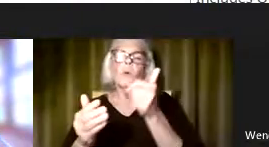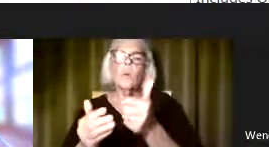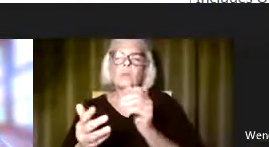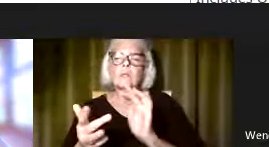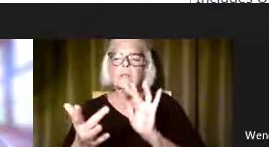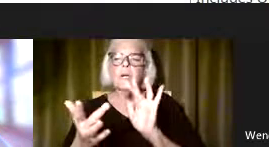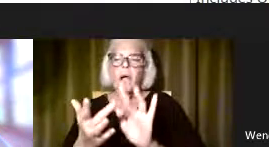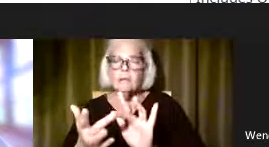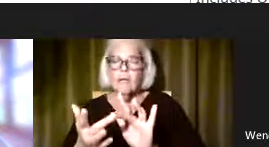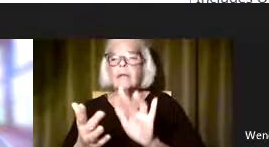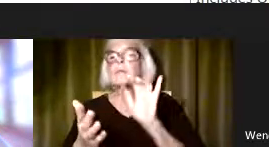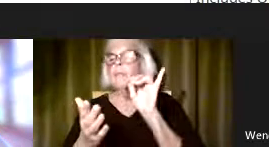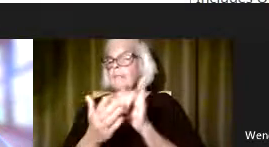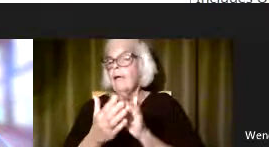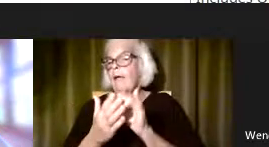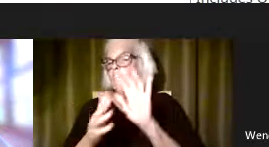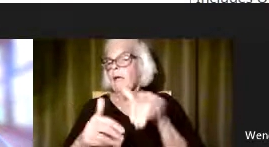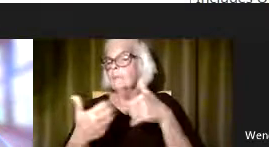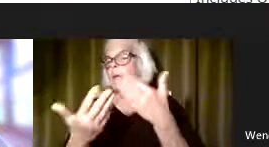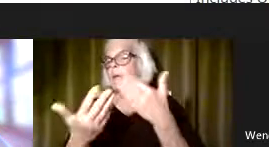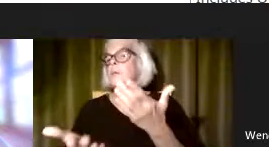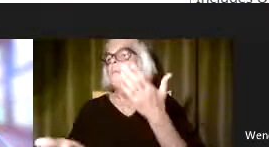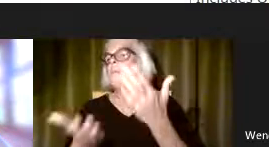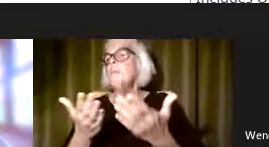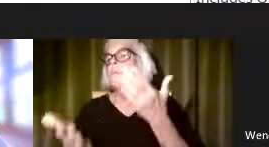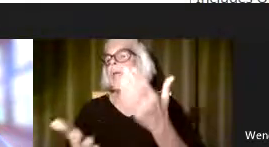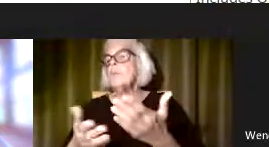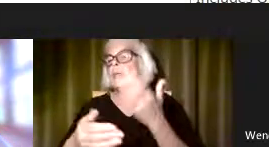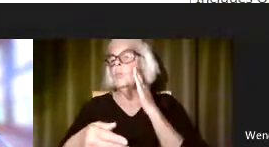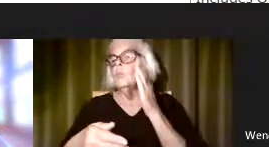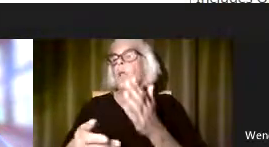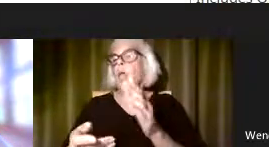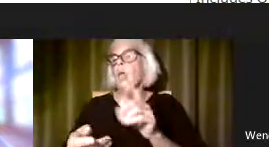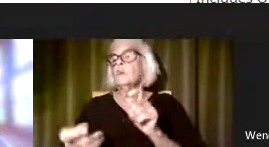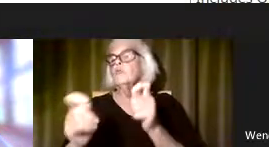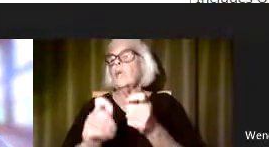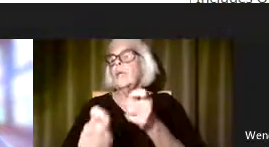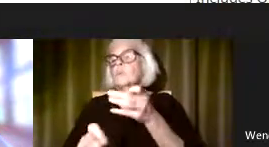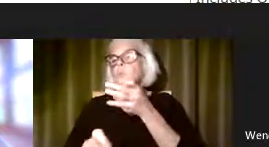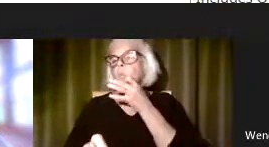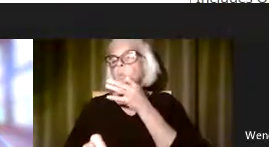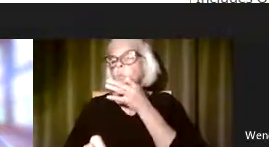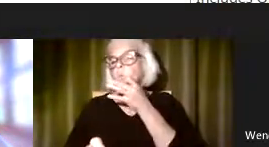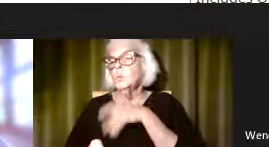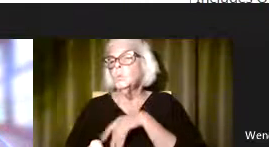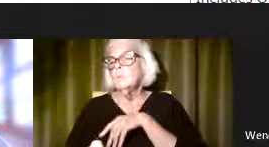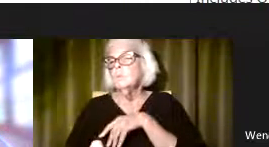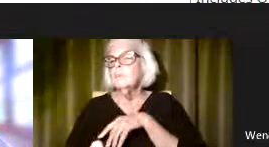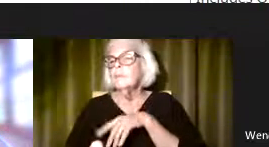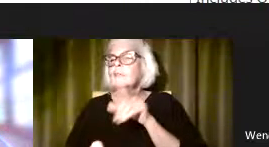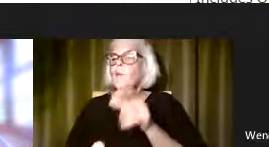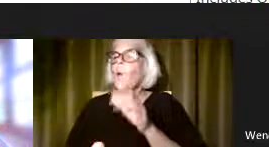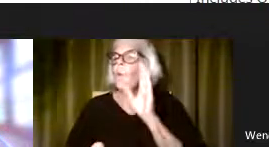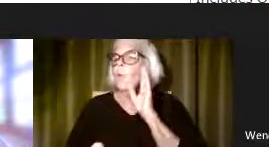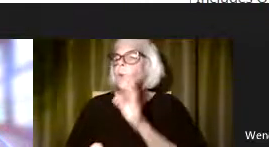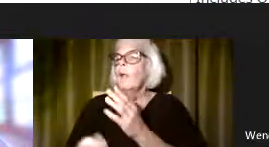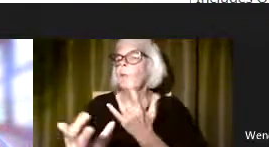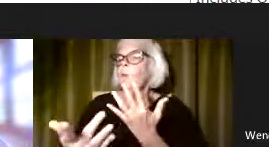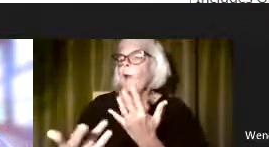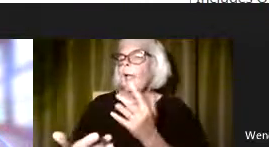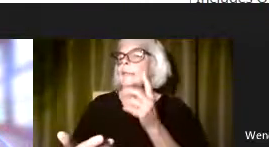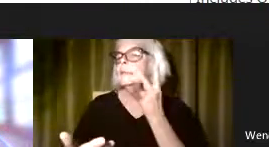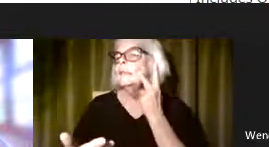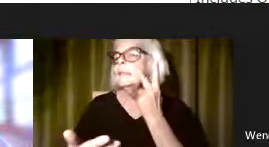from the CDC, but that's the current recommendation right now. I think as a whole, thinking